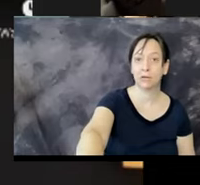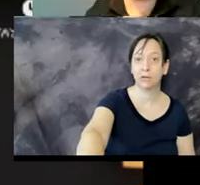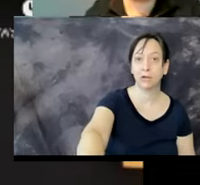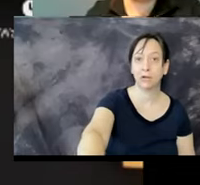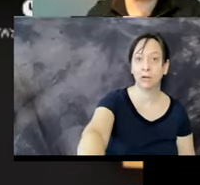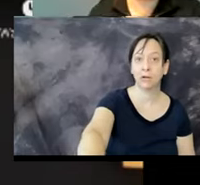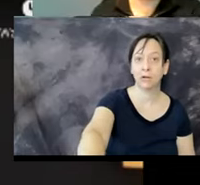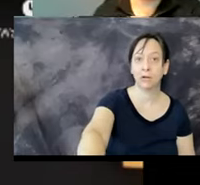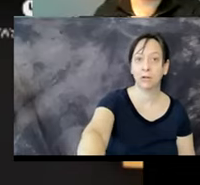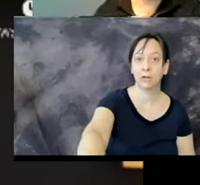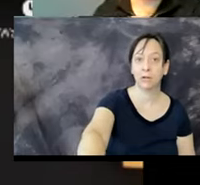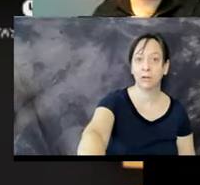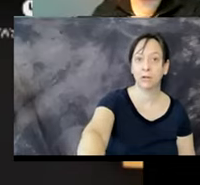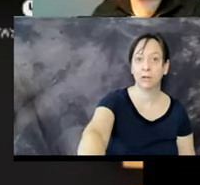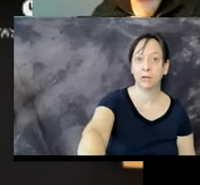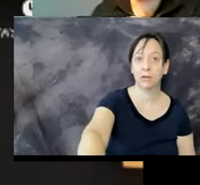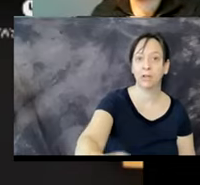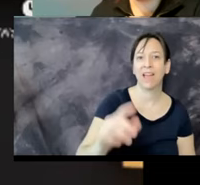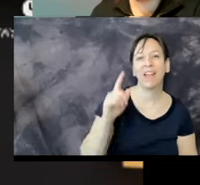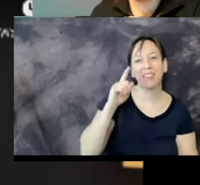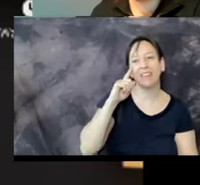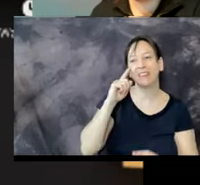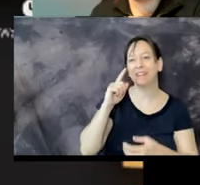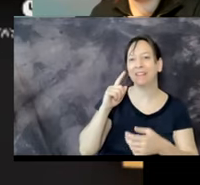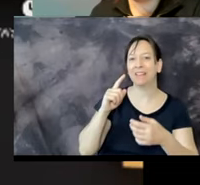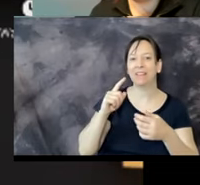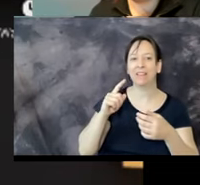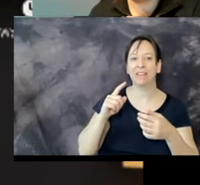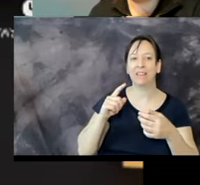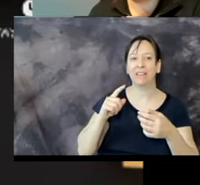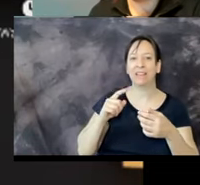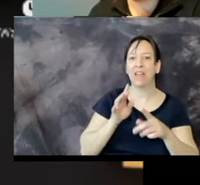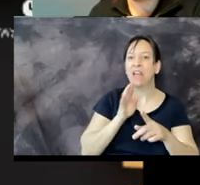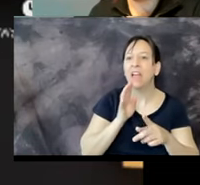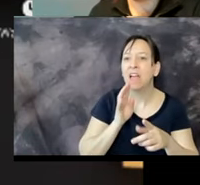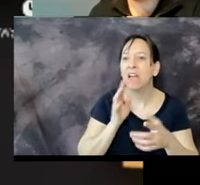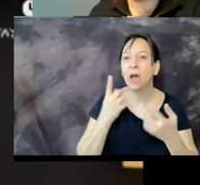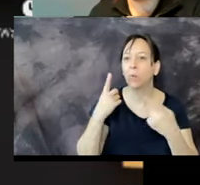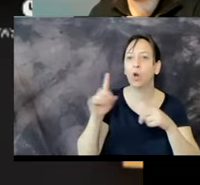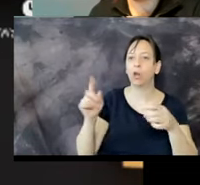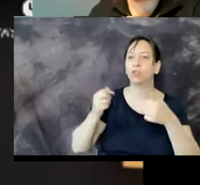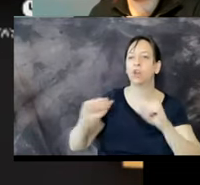I think they're having difficulty connecting the audio, it sounds like.